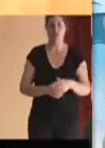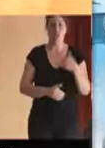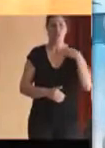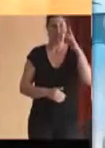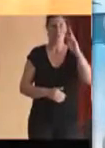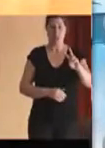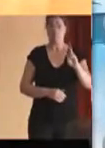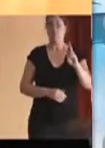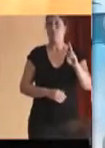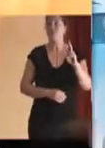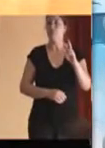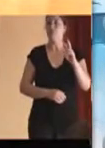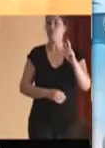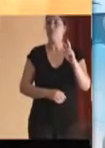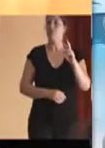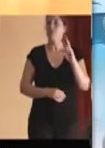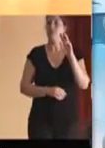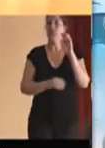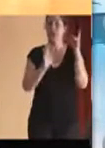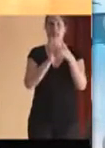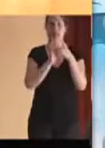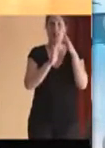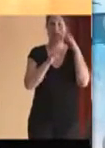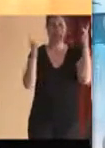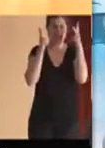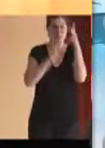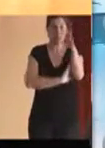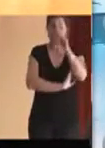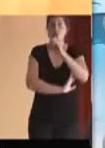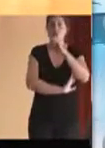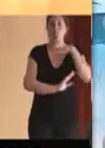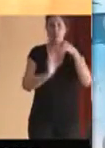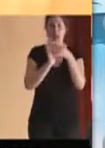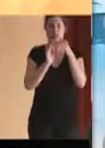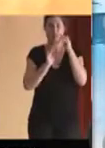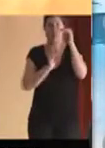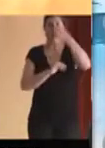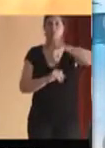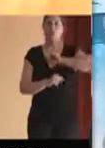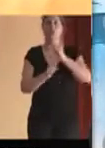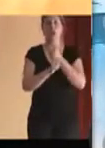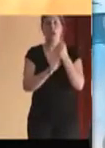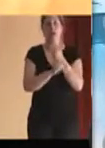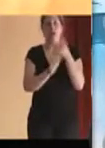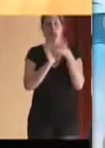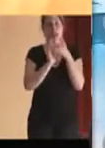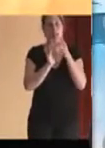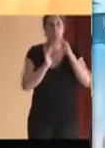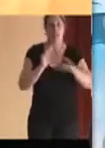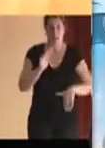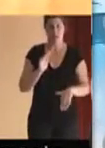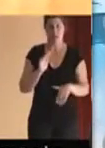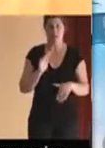can process, taking into account that the resolutions and the camera can be much higher, but